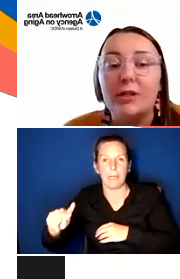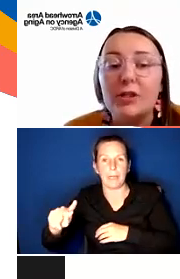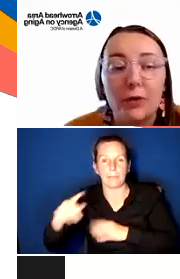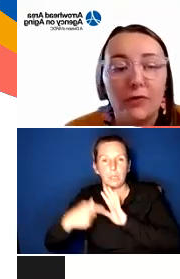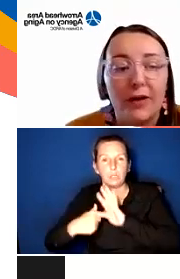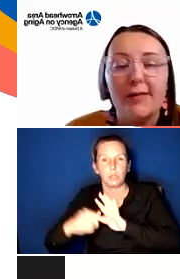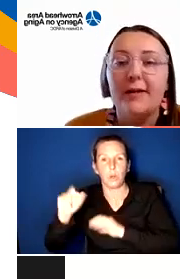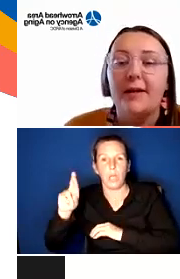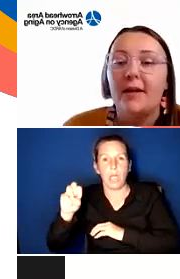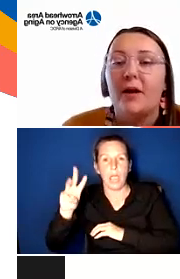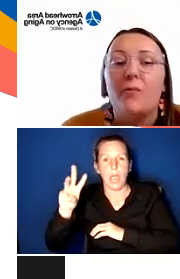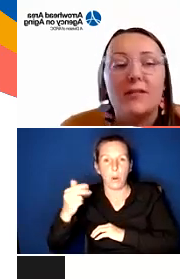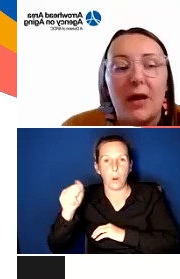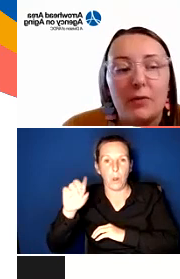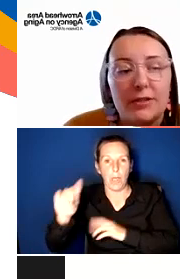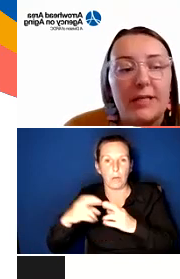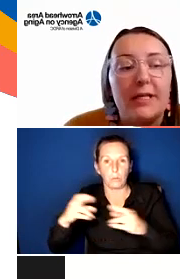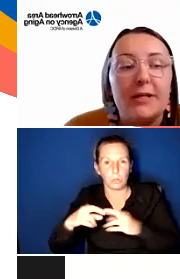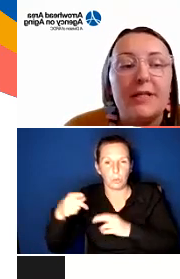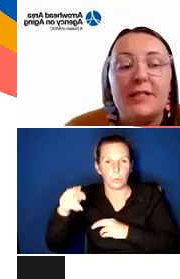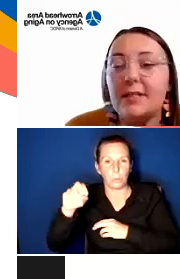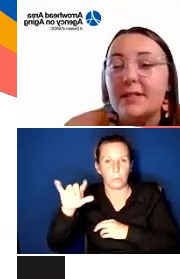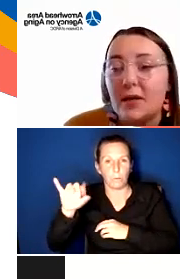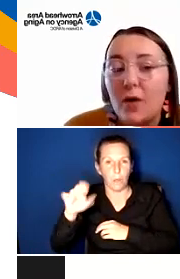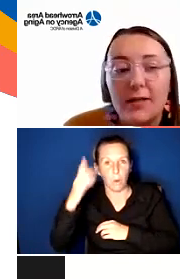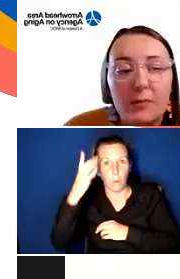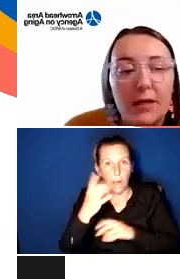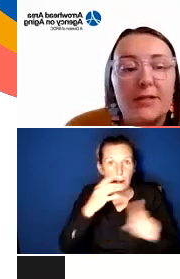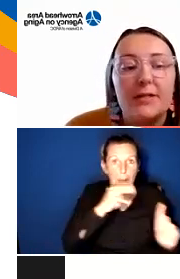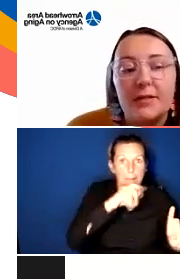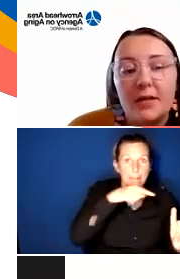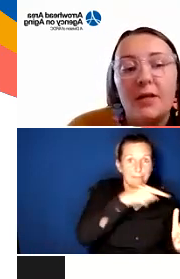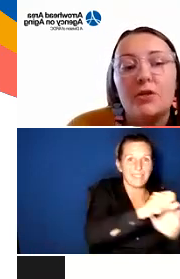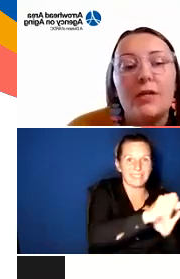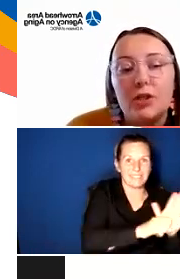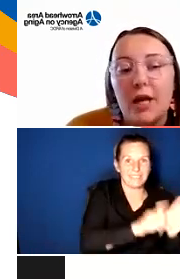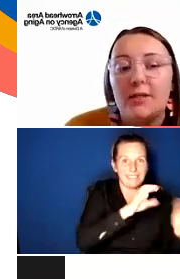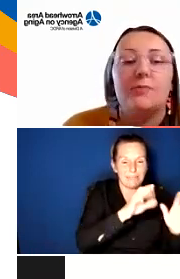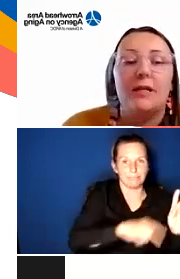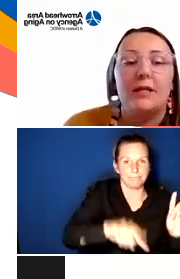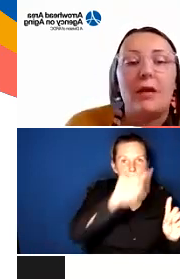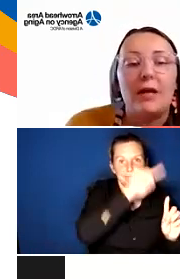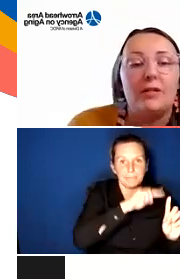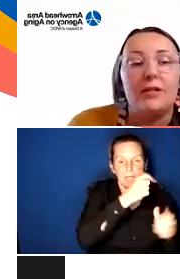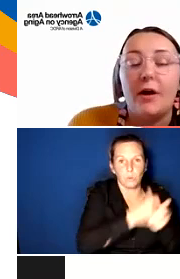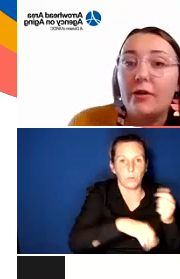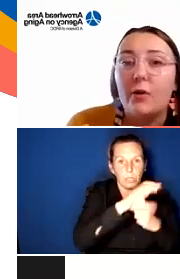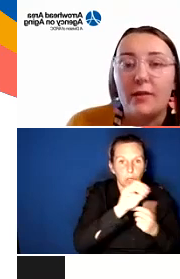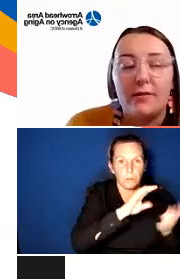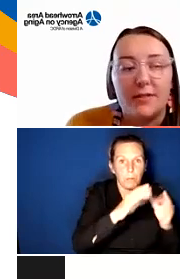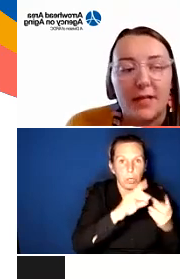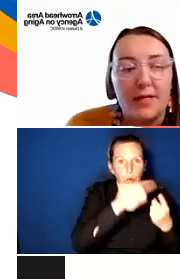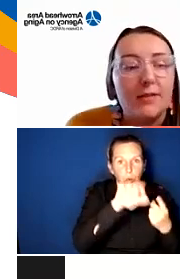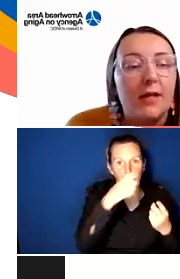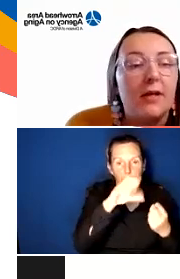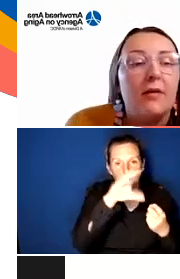Arrowhead regional profile. This map you're seeing here is the statewide comparison. So each county is being compared to the other